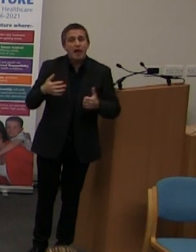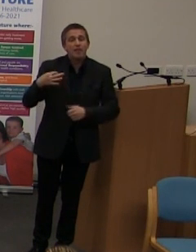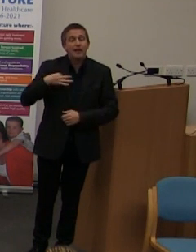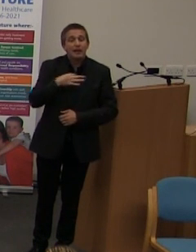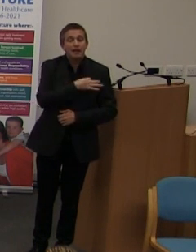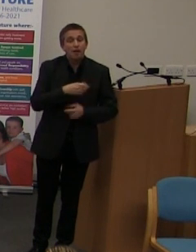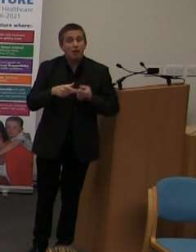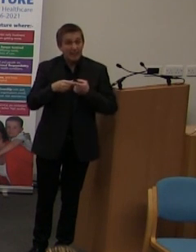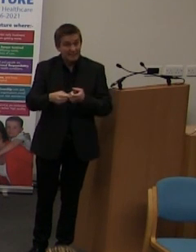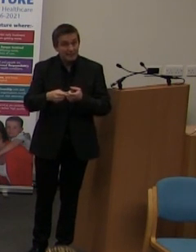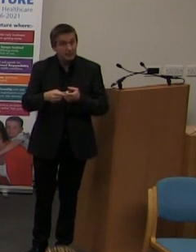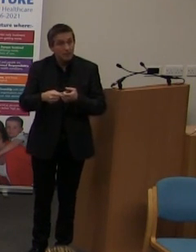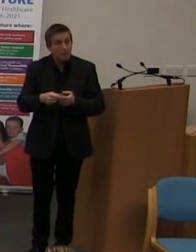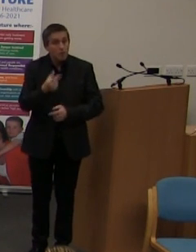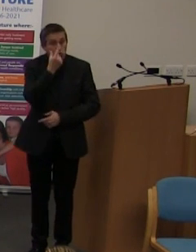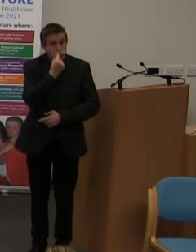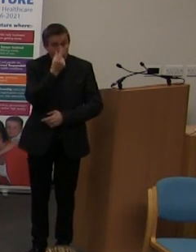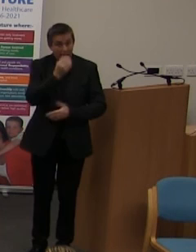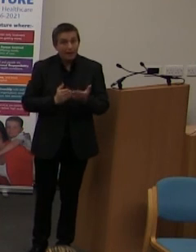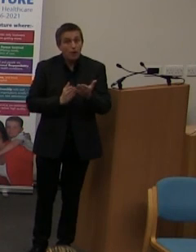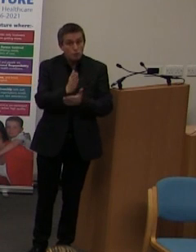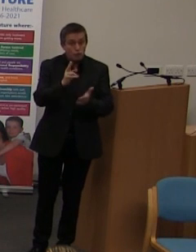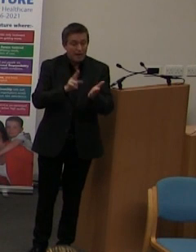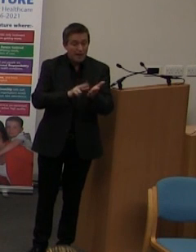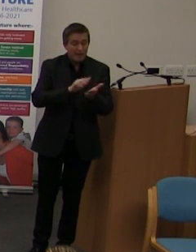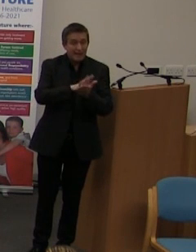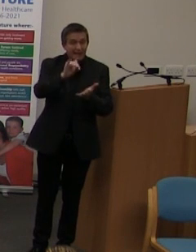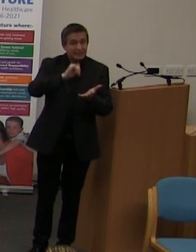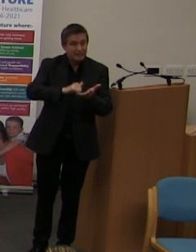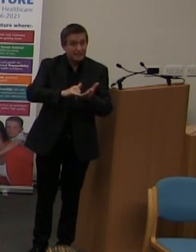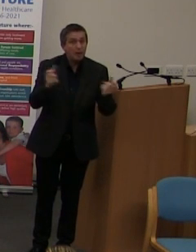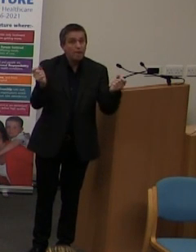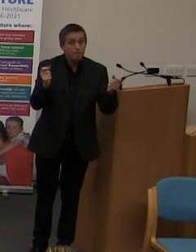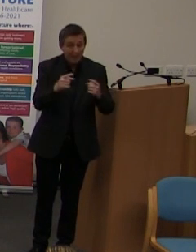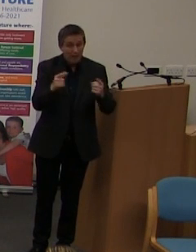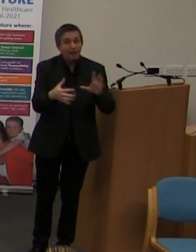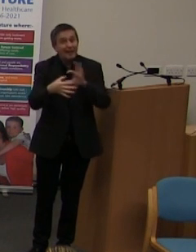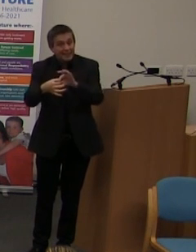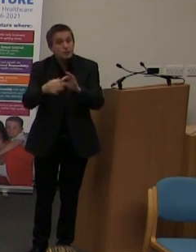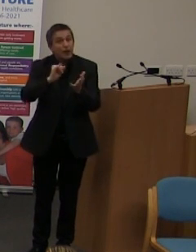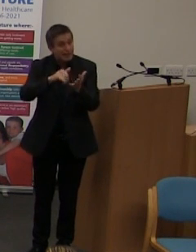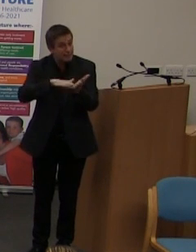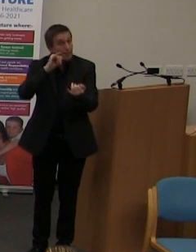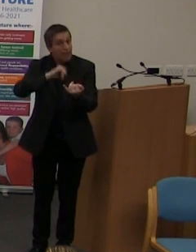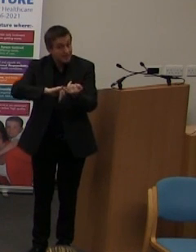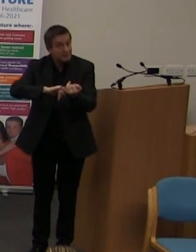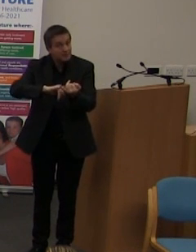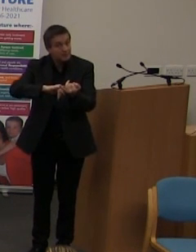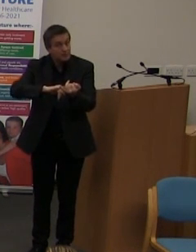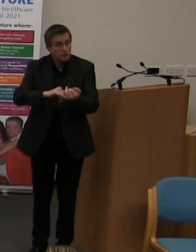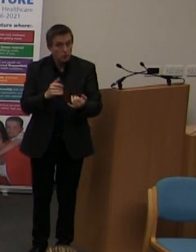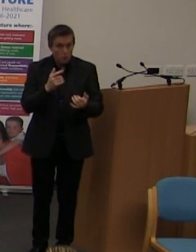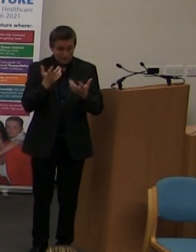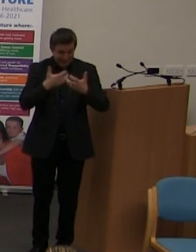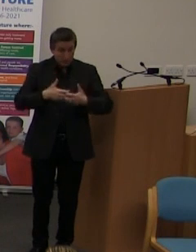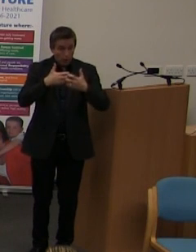way to do text messaging through NHS mail, but many people don't know about it, so we could get that GP clinical lead to commit to making sure